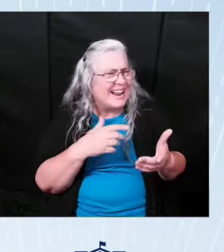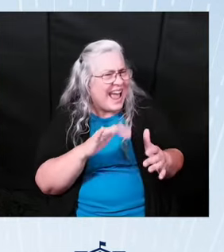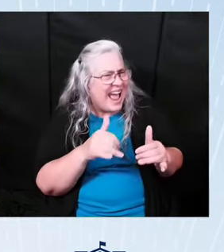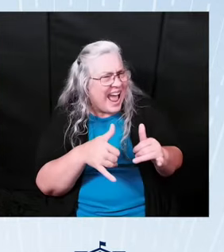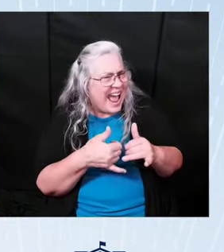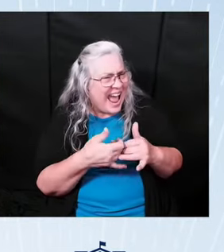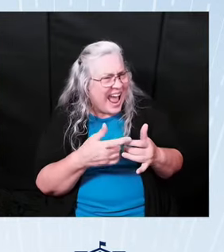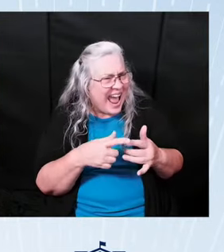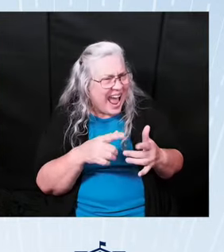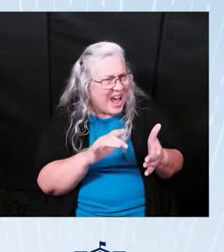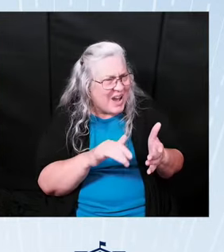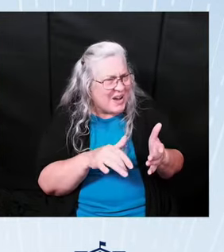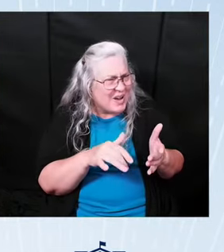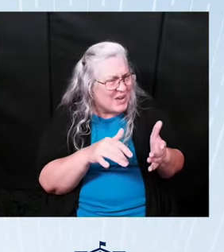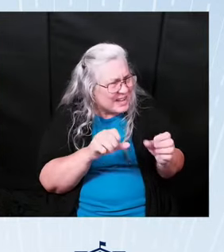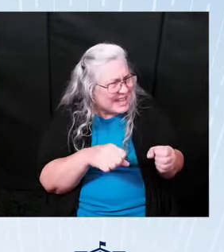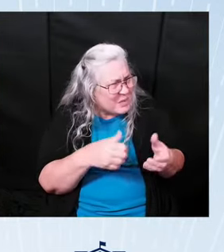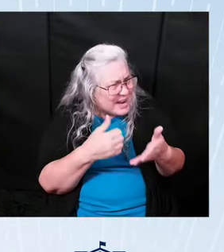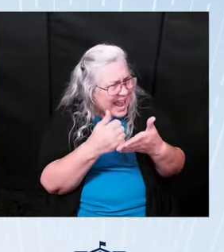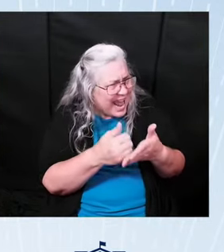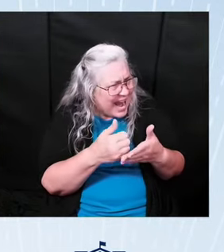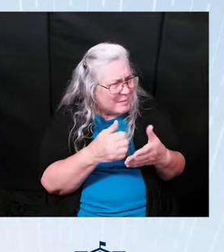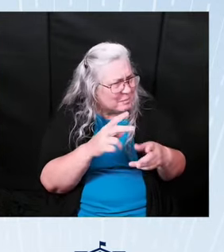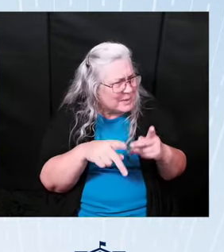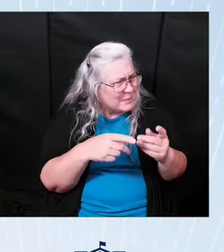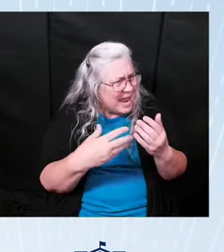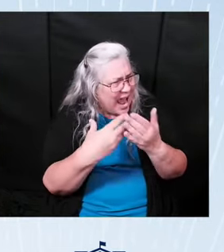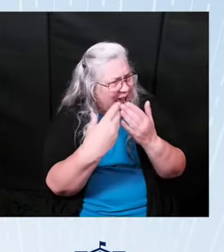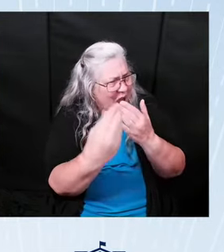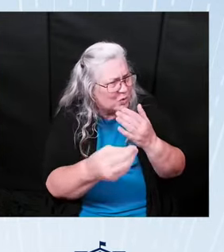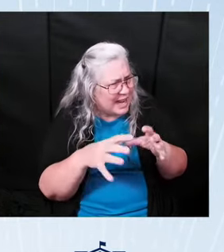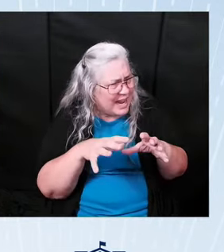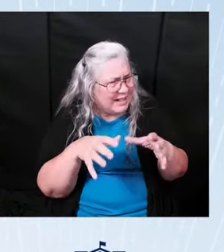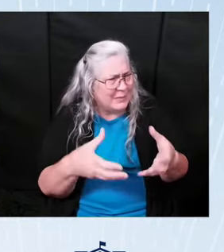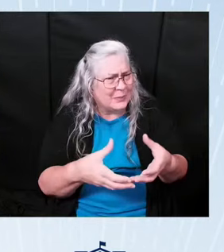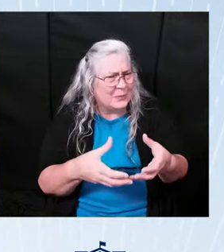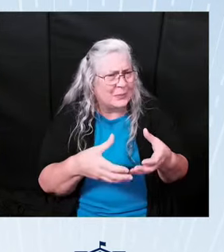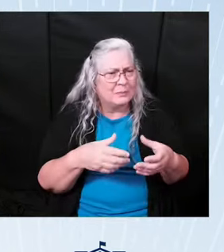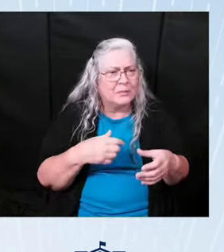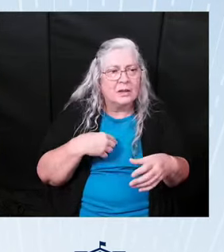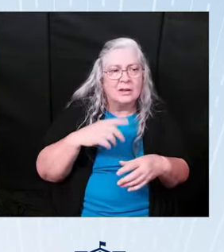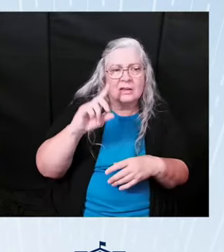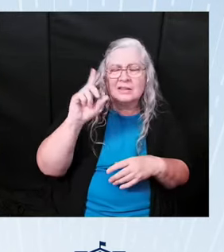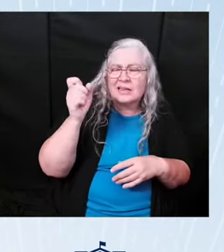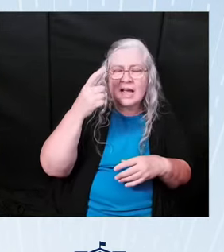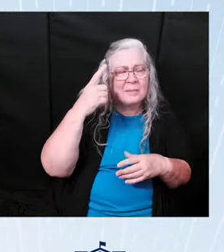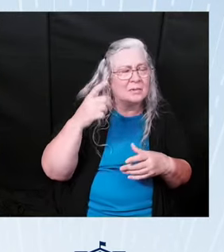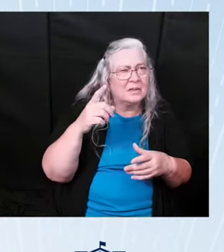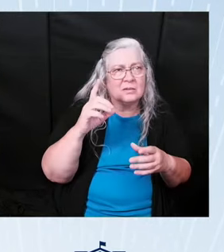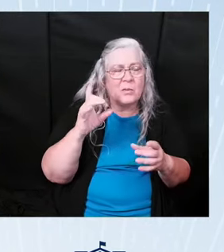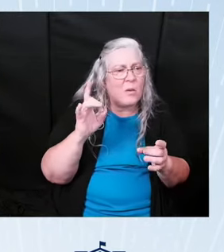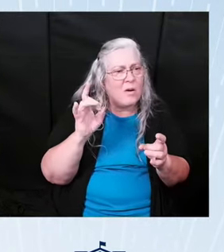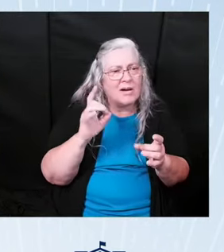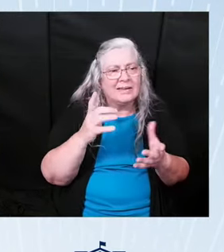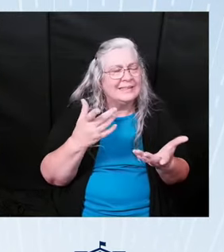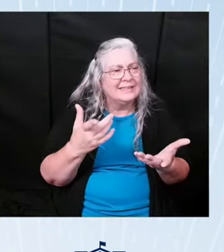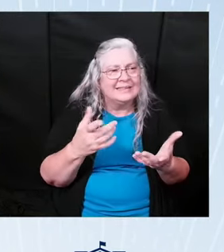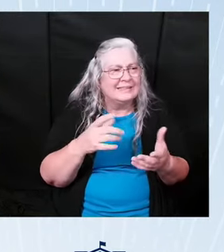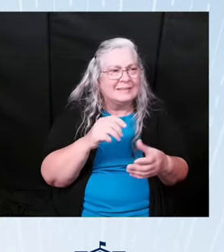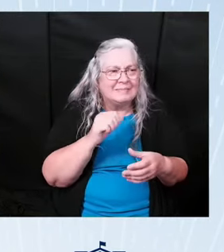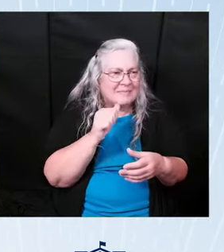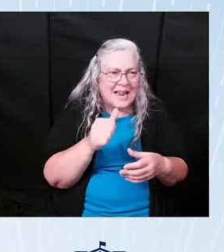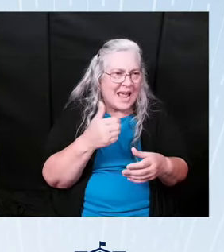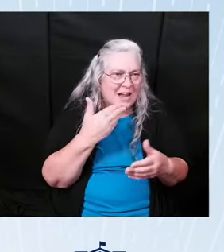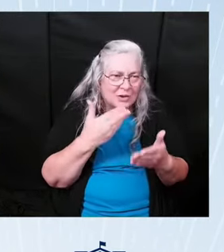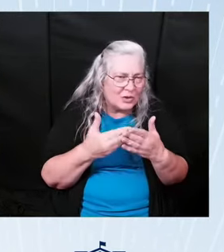at telling our story. Help us tell our story. So I think that's a great idea. Ms. Lopez? Well,